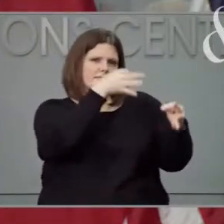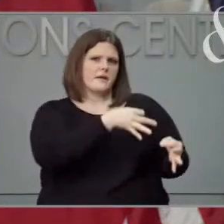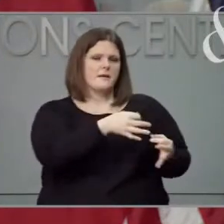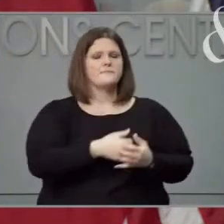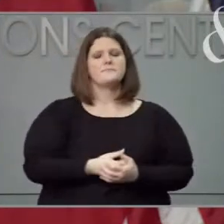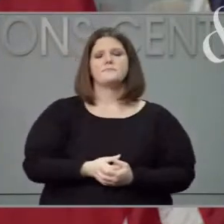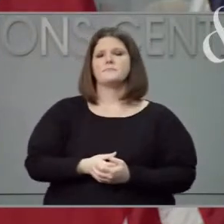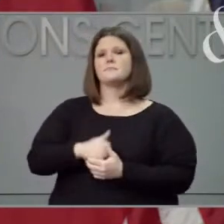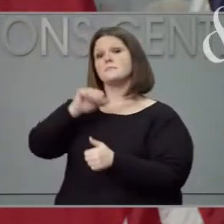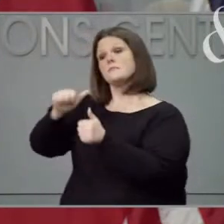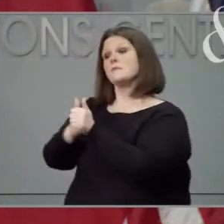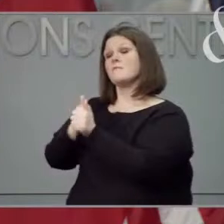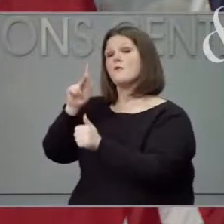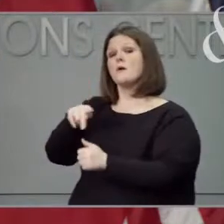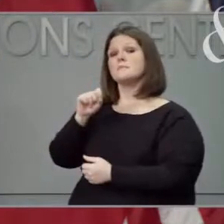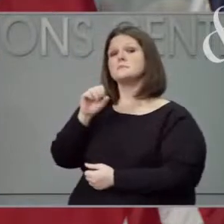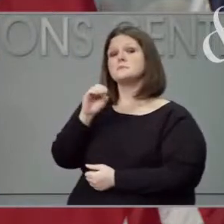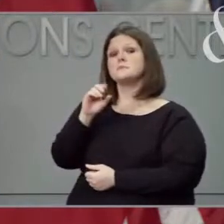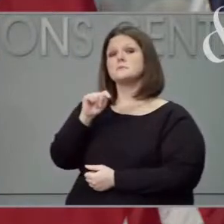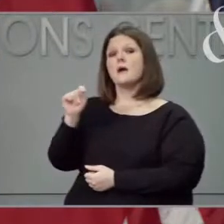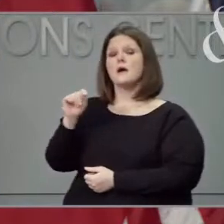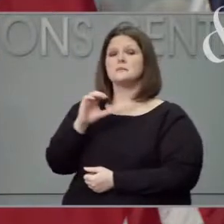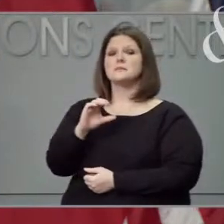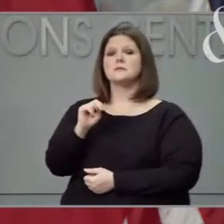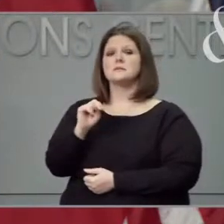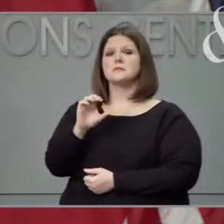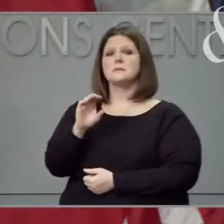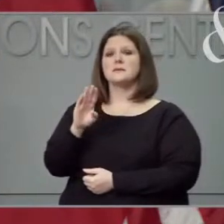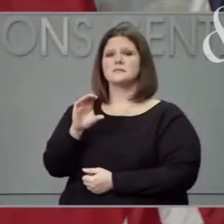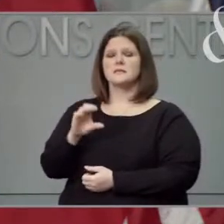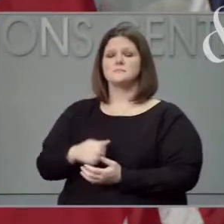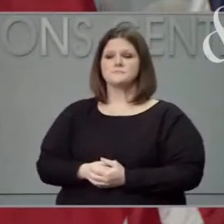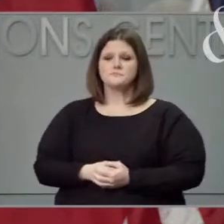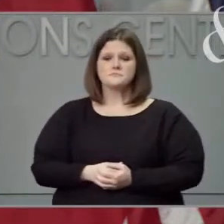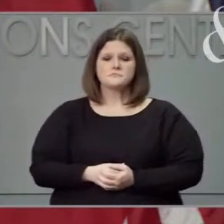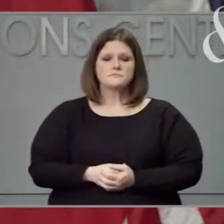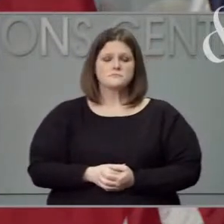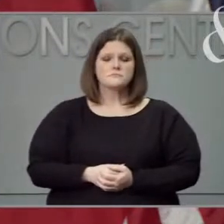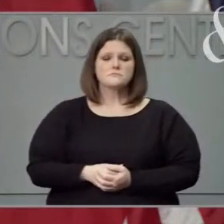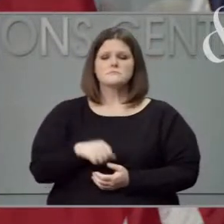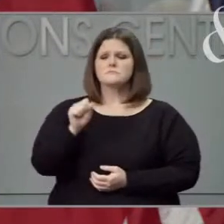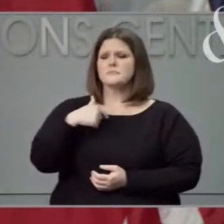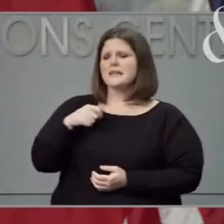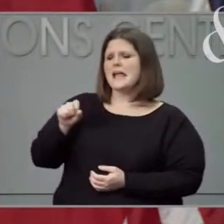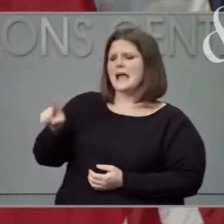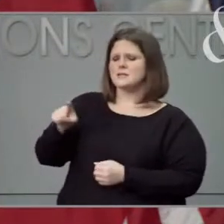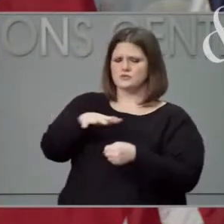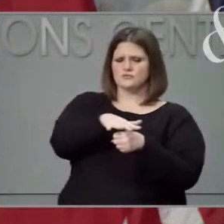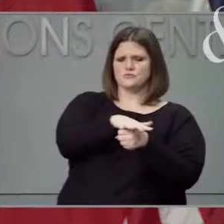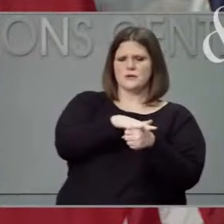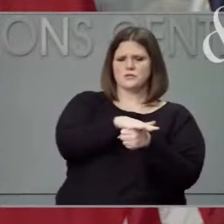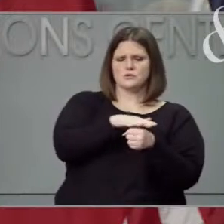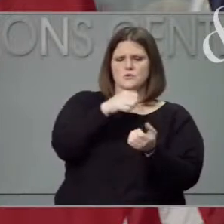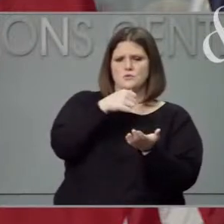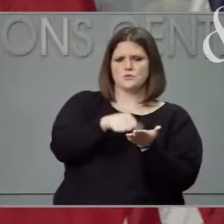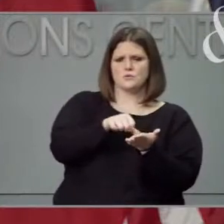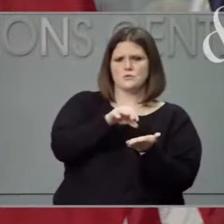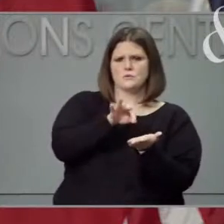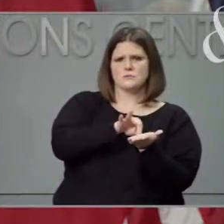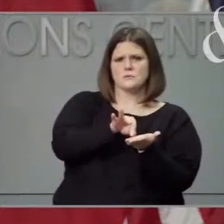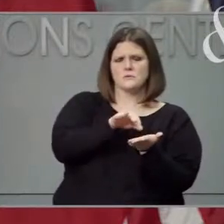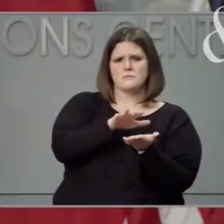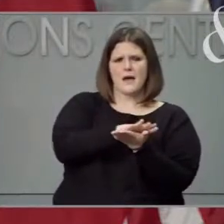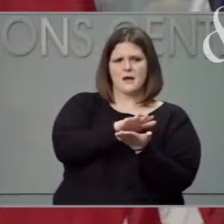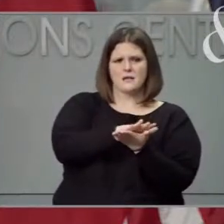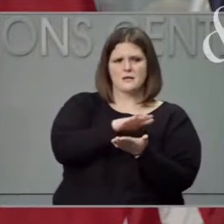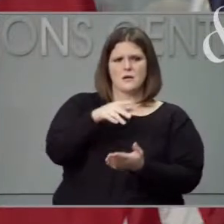We have a follow-up from Scott Cohn, CNBC. Yeah, I also wanted to ask about provisional ballots. Presumably there are a